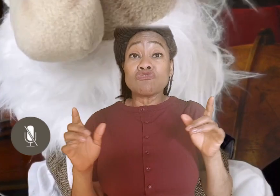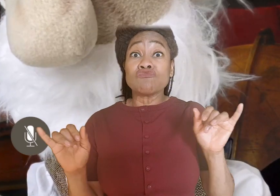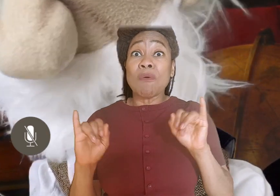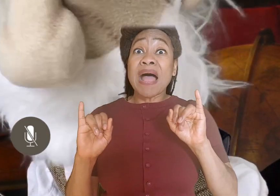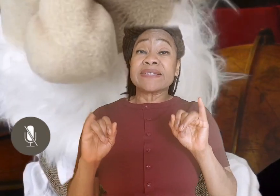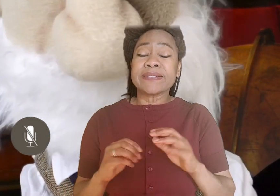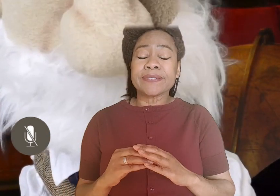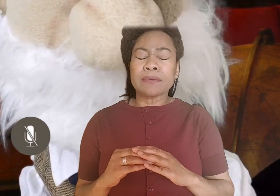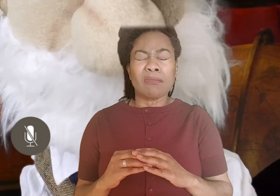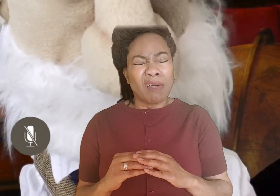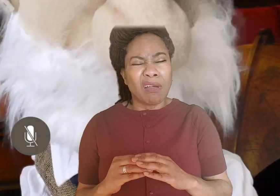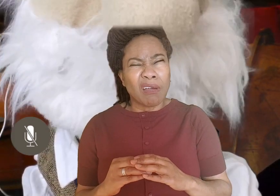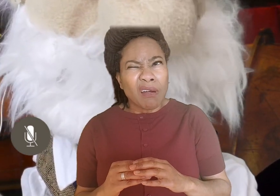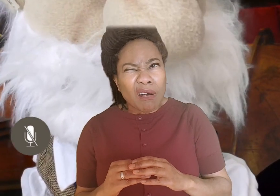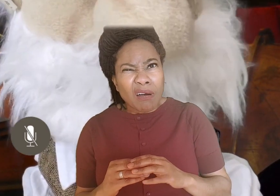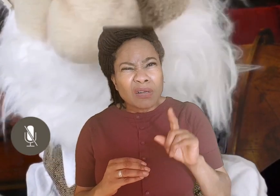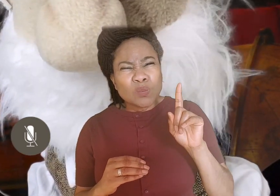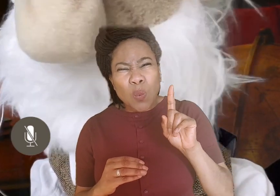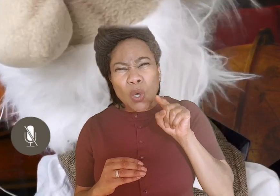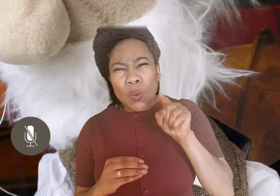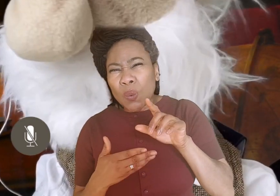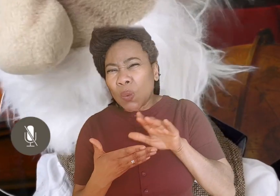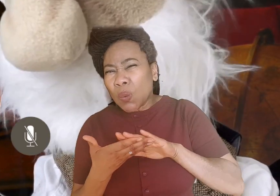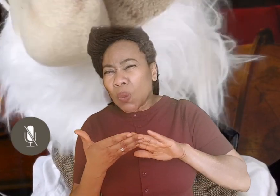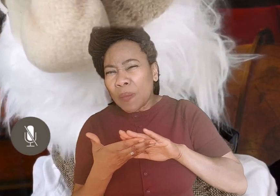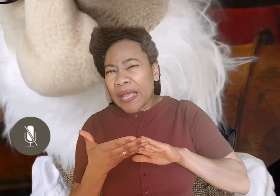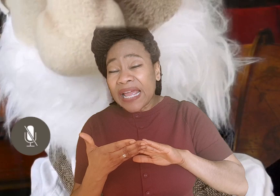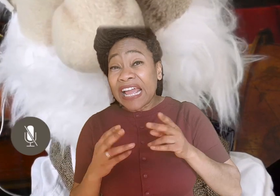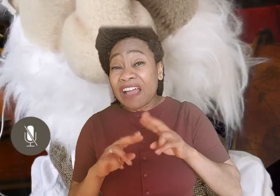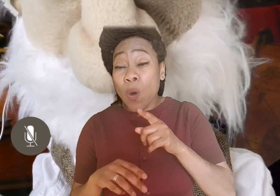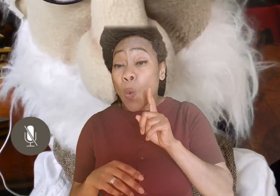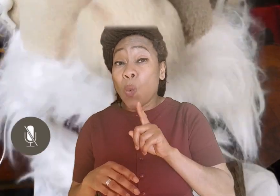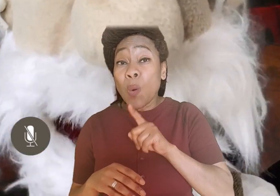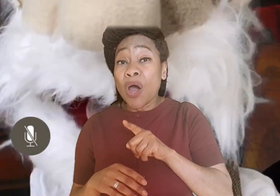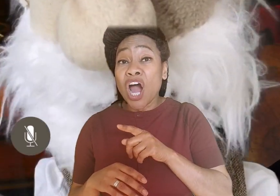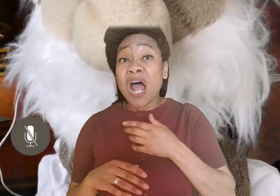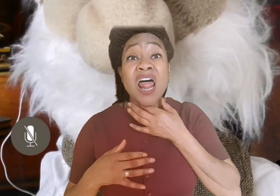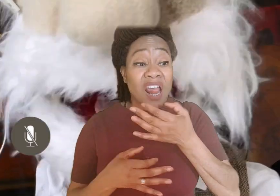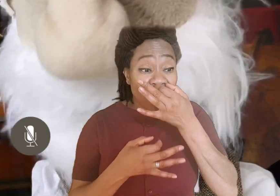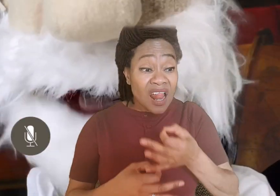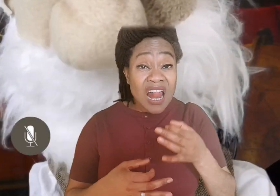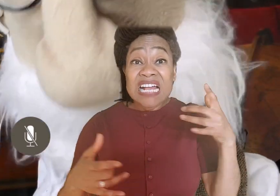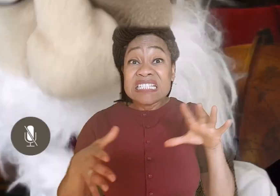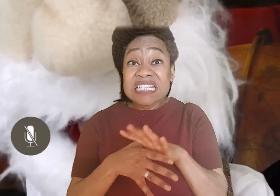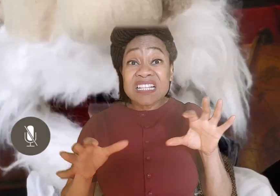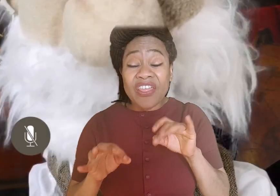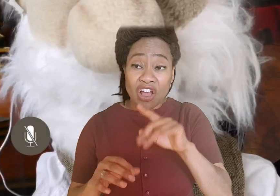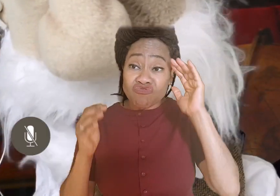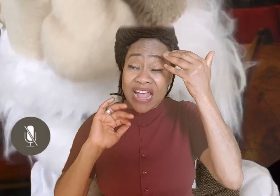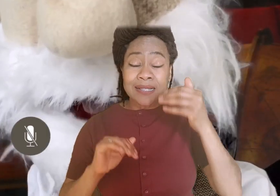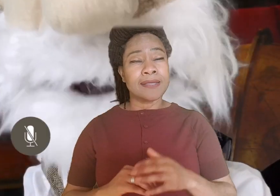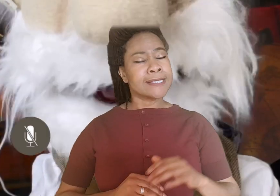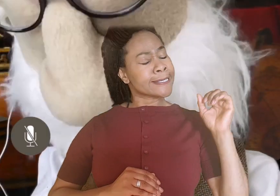So what you're saying, Zig, is that if she's not into it, she's crazy? Yeah, that is the